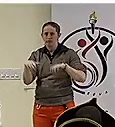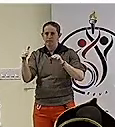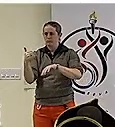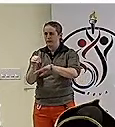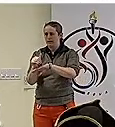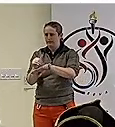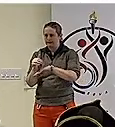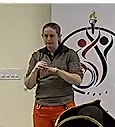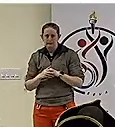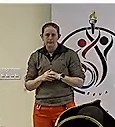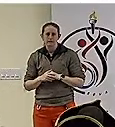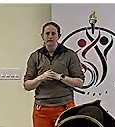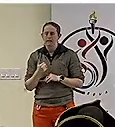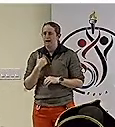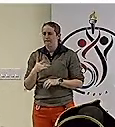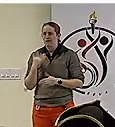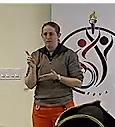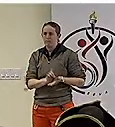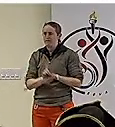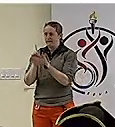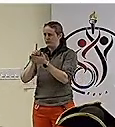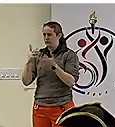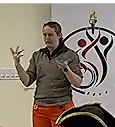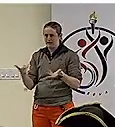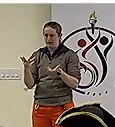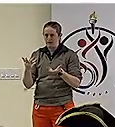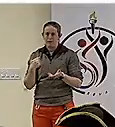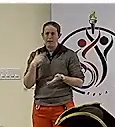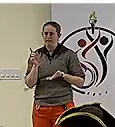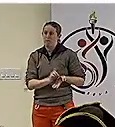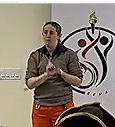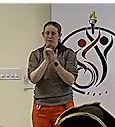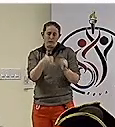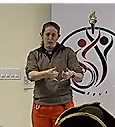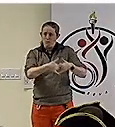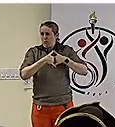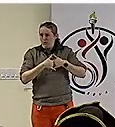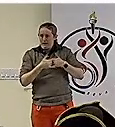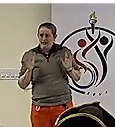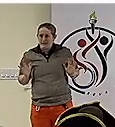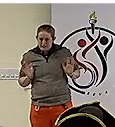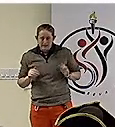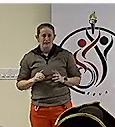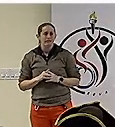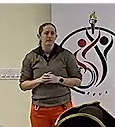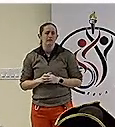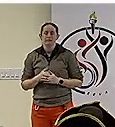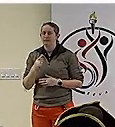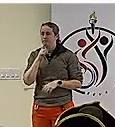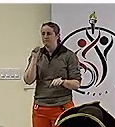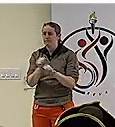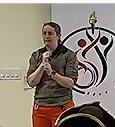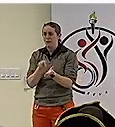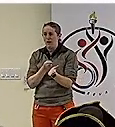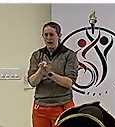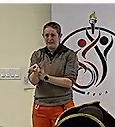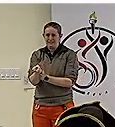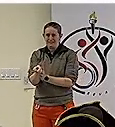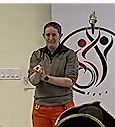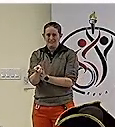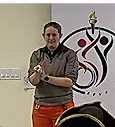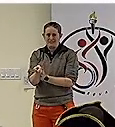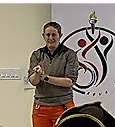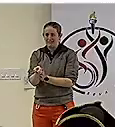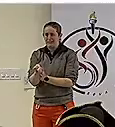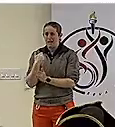possible. It's a privilege to be here, and it's also a privilege to be receiving this award. To be super honest, I never really expected to be standing